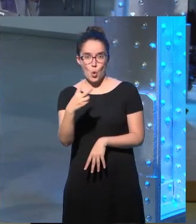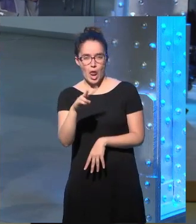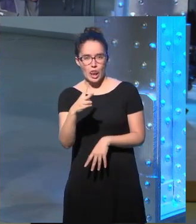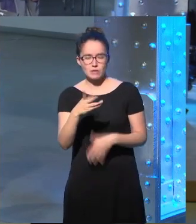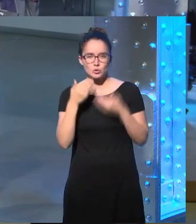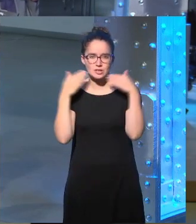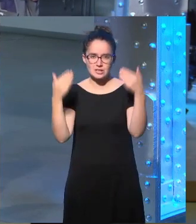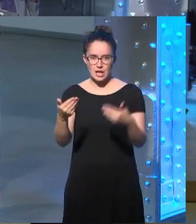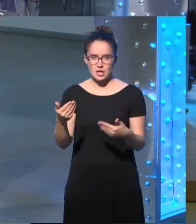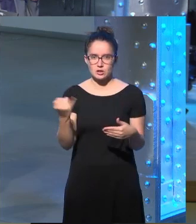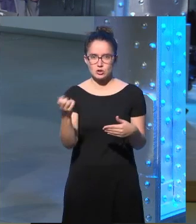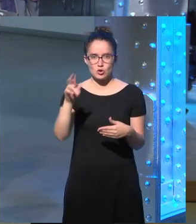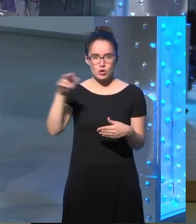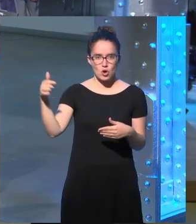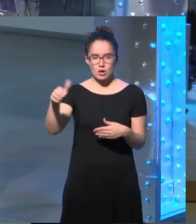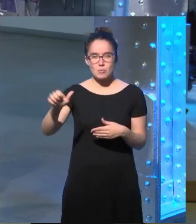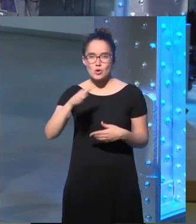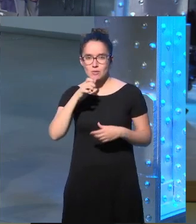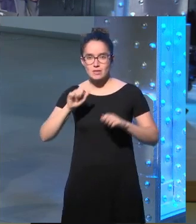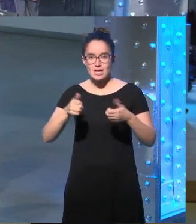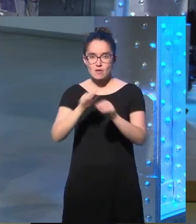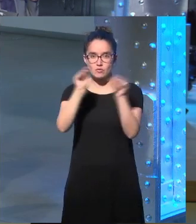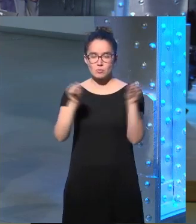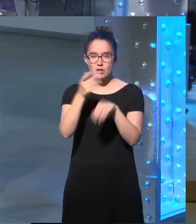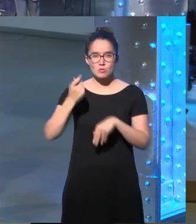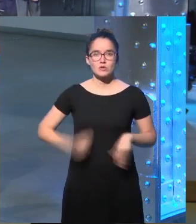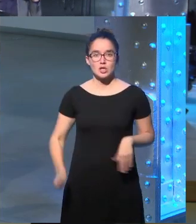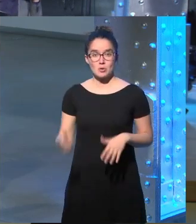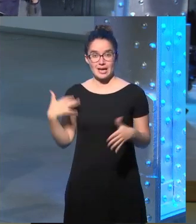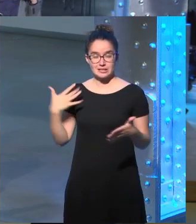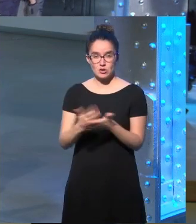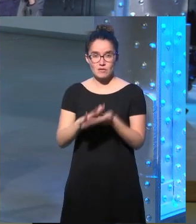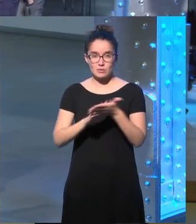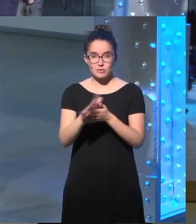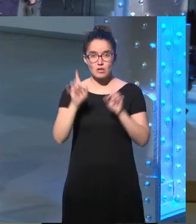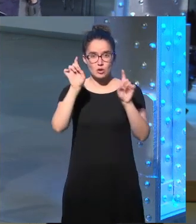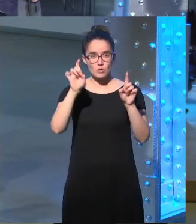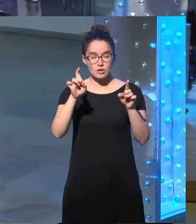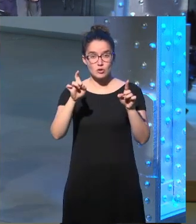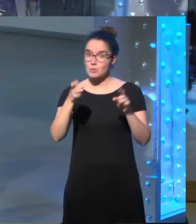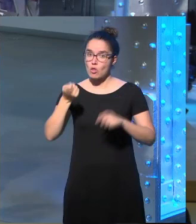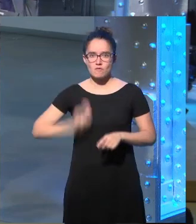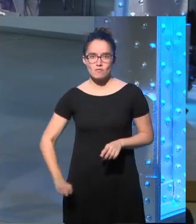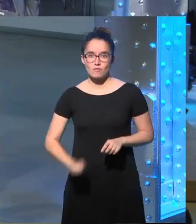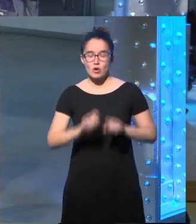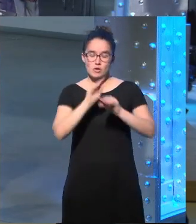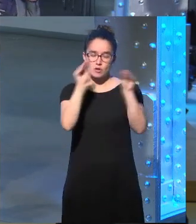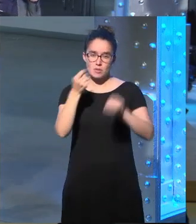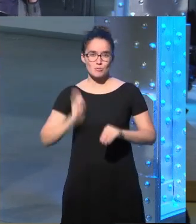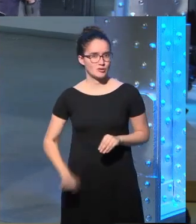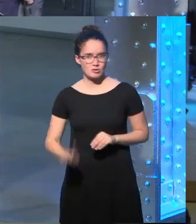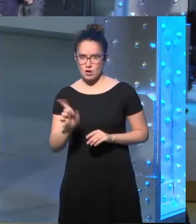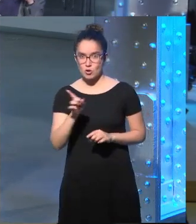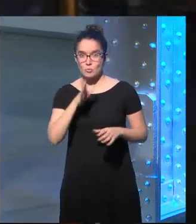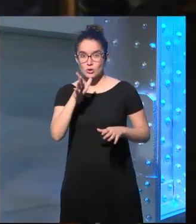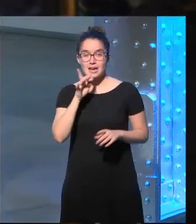for dual education. Thank you, Jorge, for presenting vocational education, because we were talking